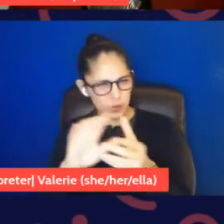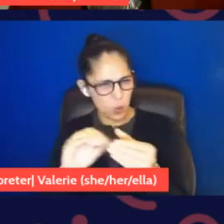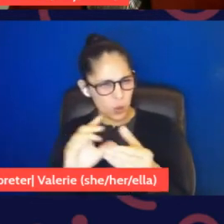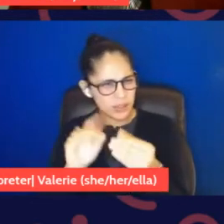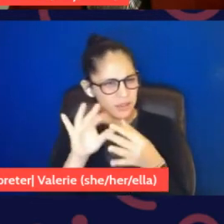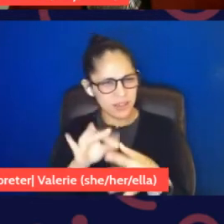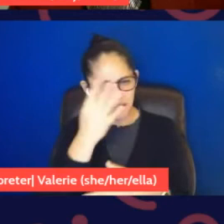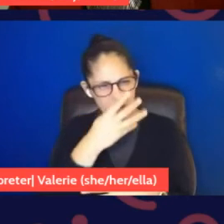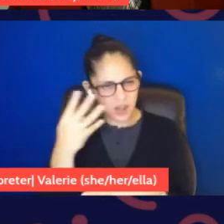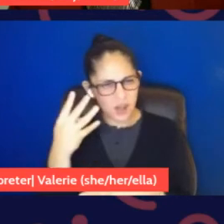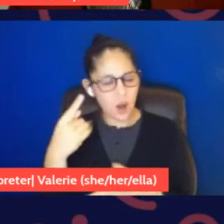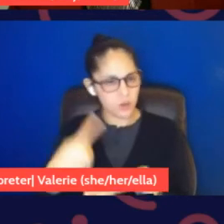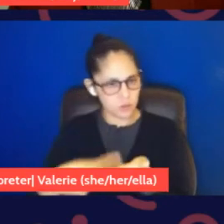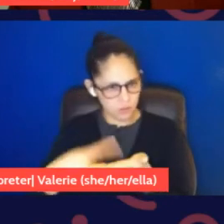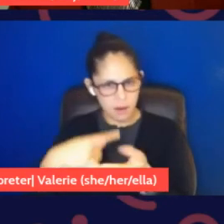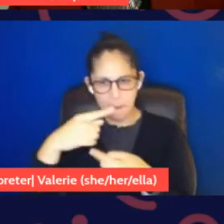about